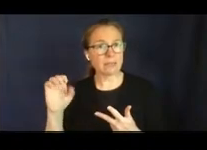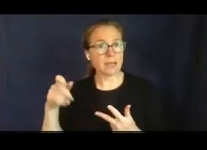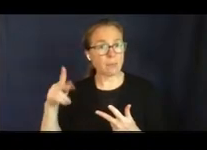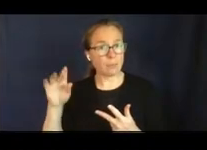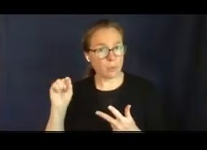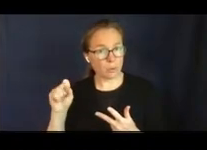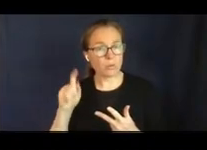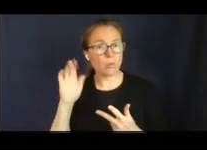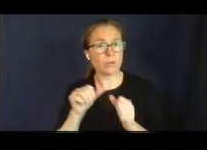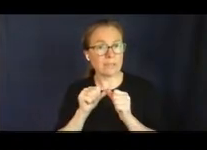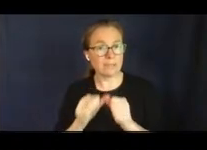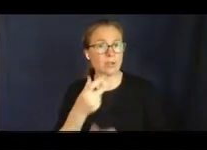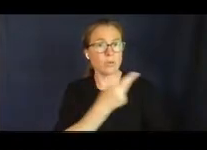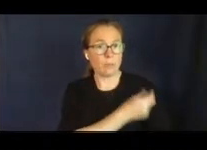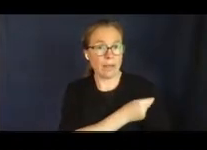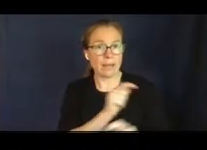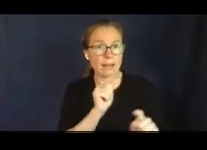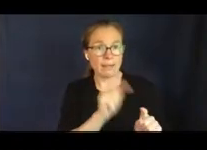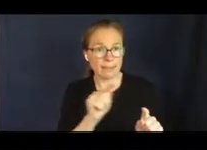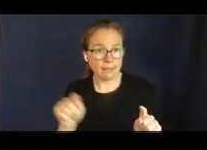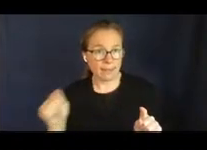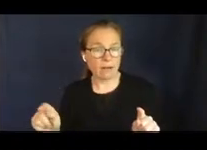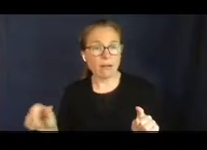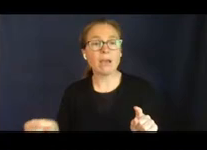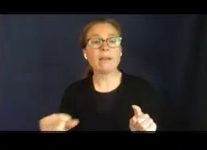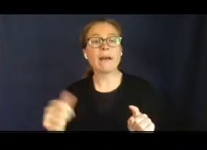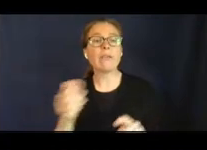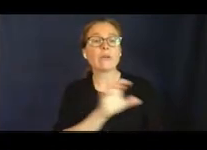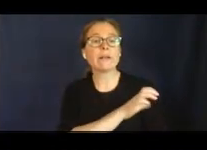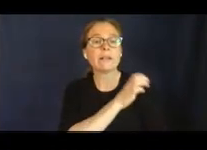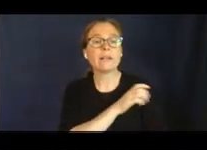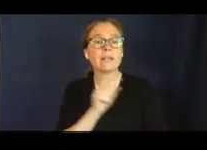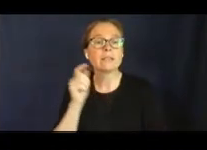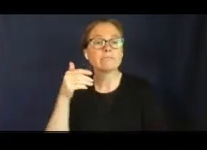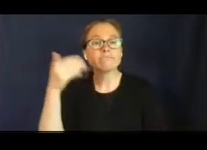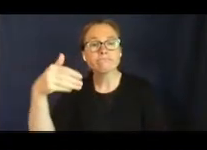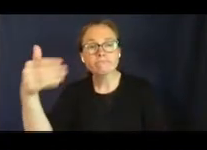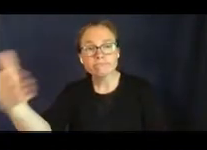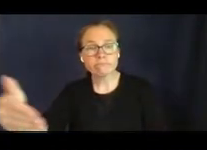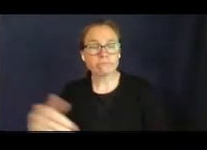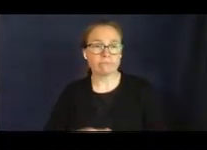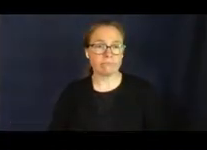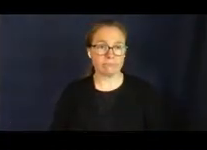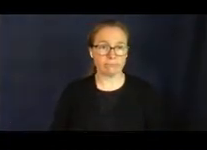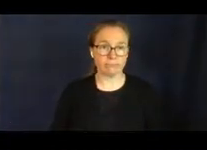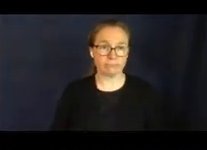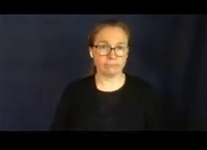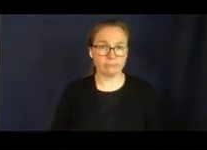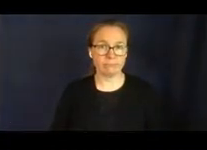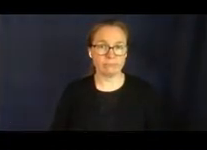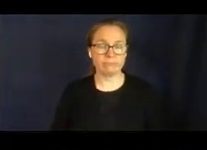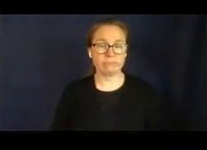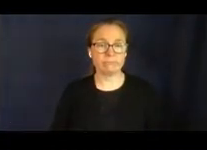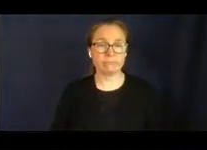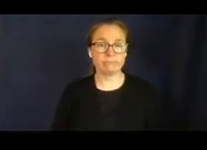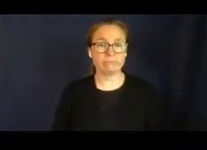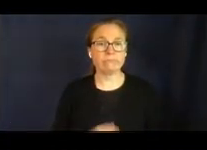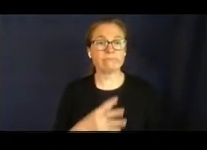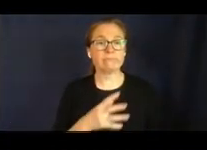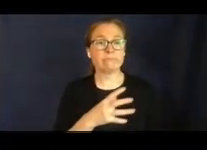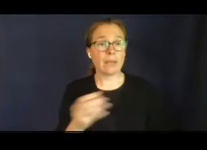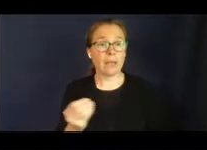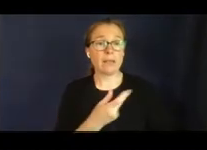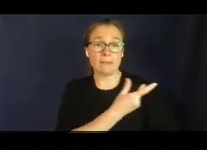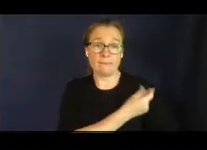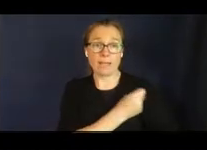offer vaccines at other OHSU clinics in the coming weeks. In addition, our Vaccine Equity